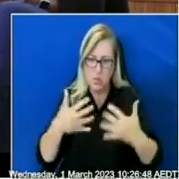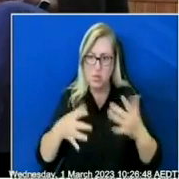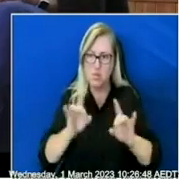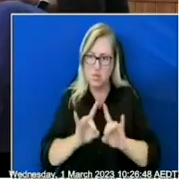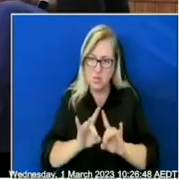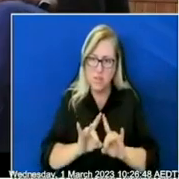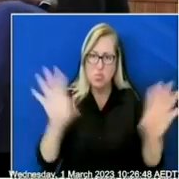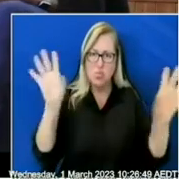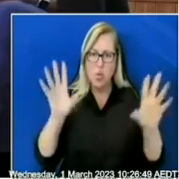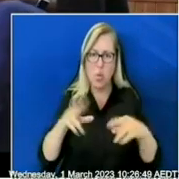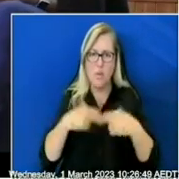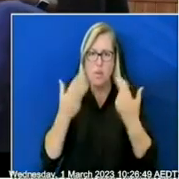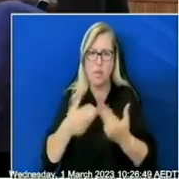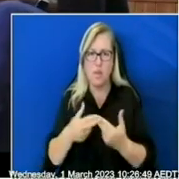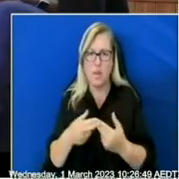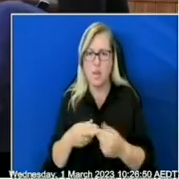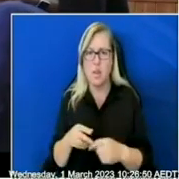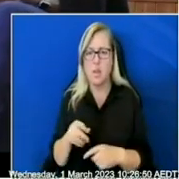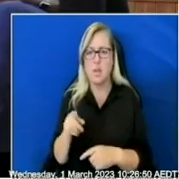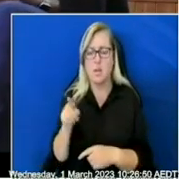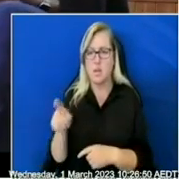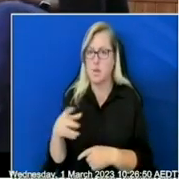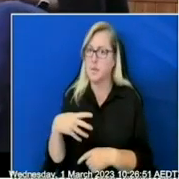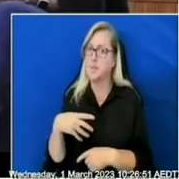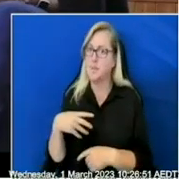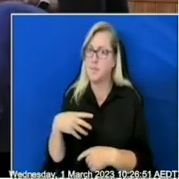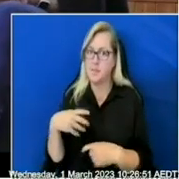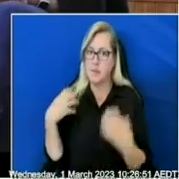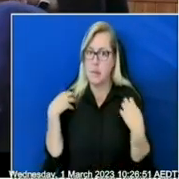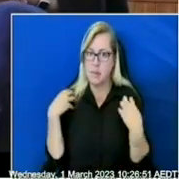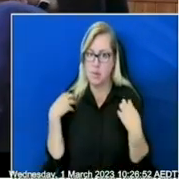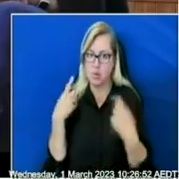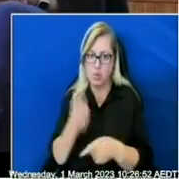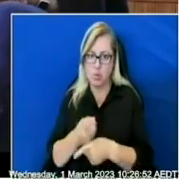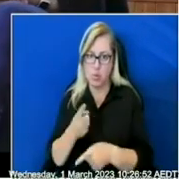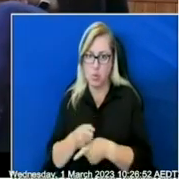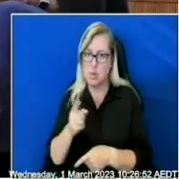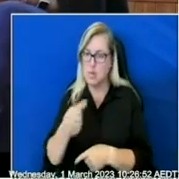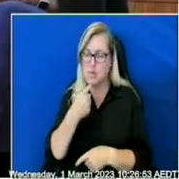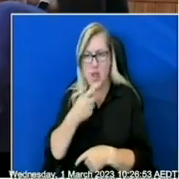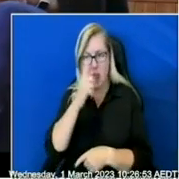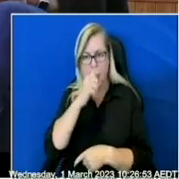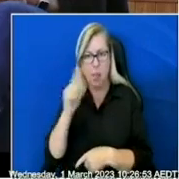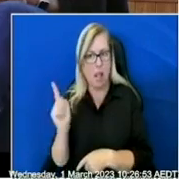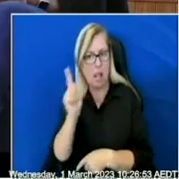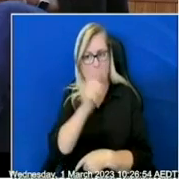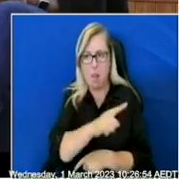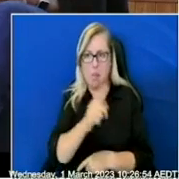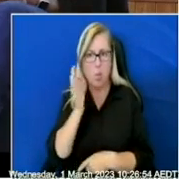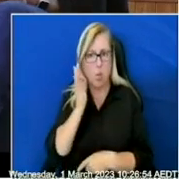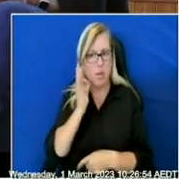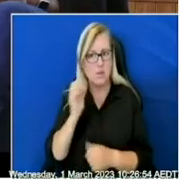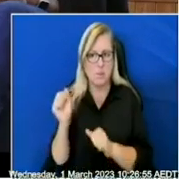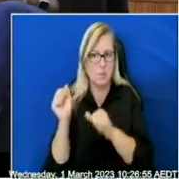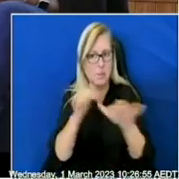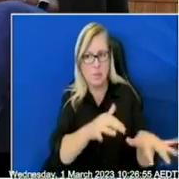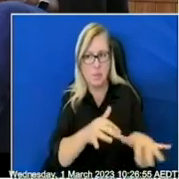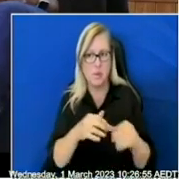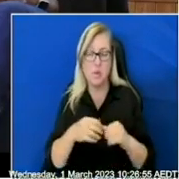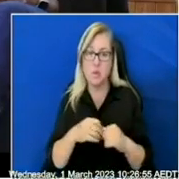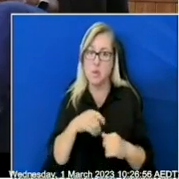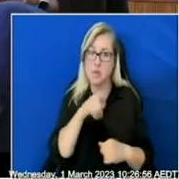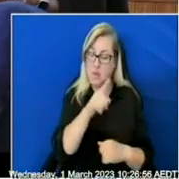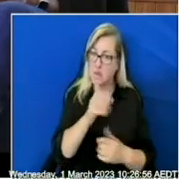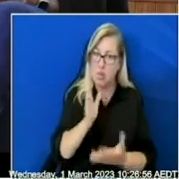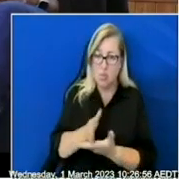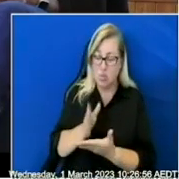other ideas, didn't they? It was disgusting. Mm. Some of the things on this form and the words that are written, because after the decision